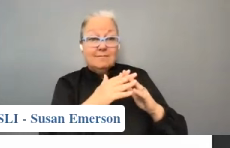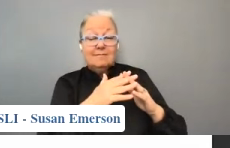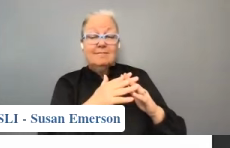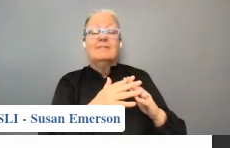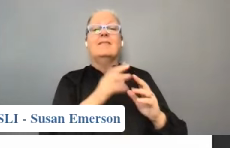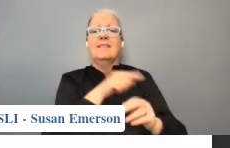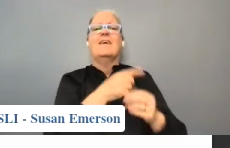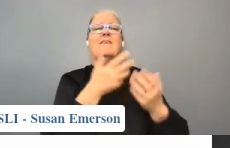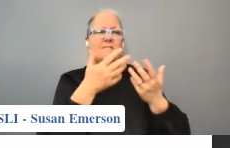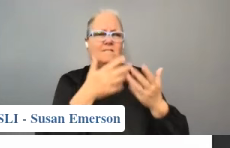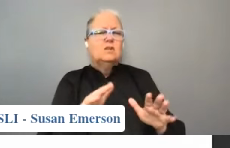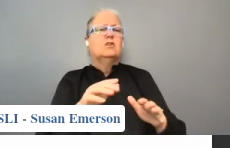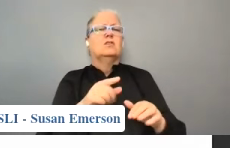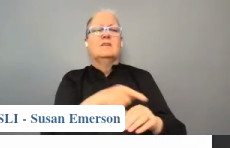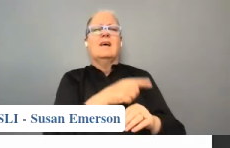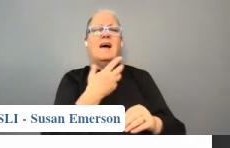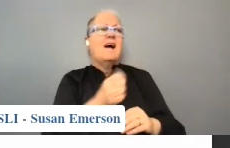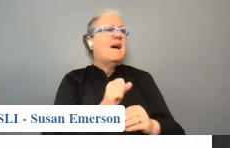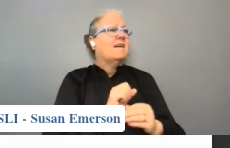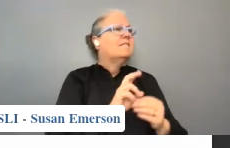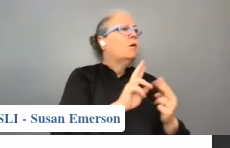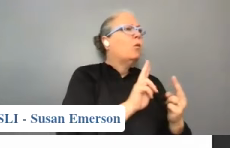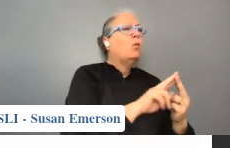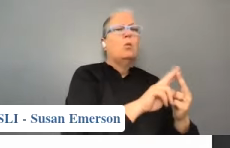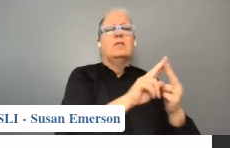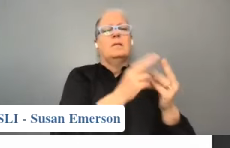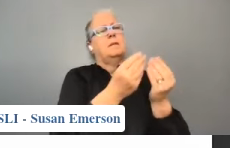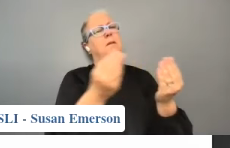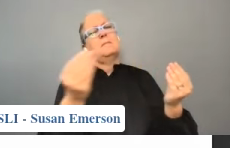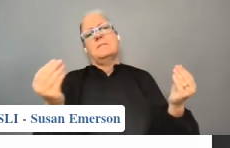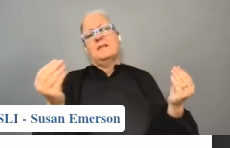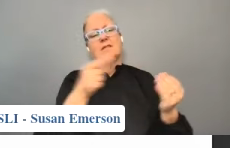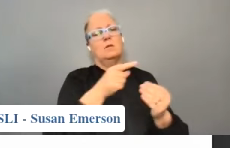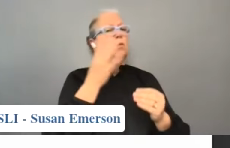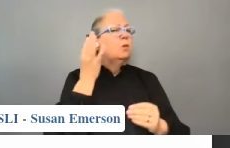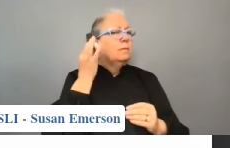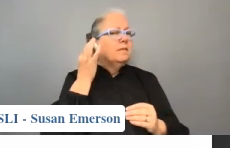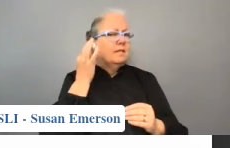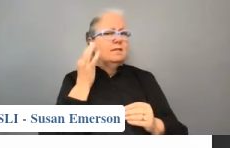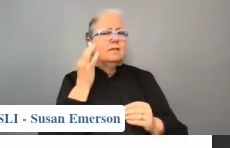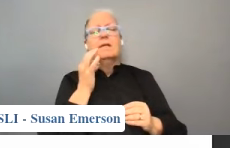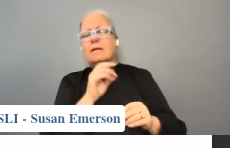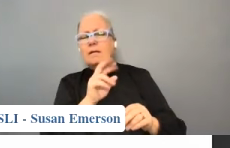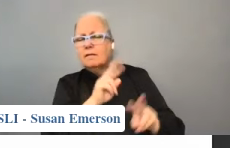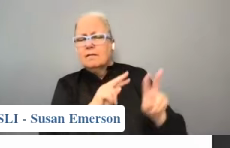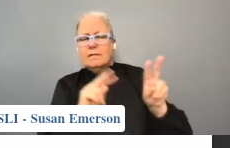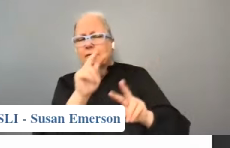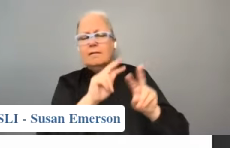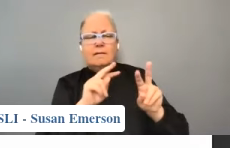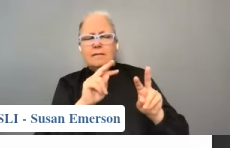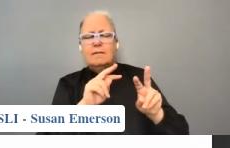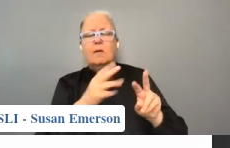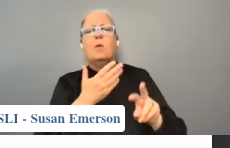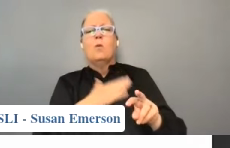contact with a large number of women. So you have the opportunity to sort of get a little bit closer to sort of